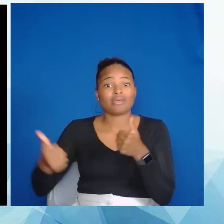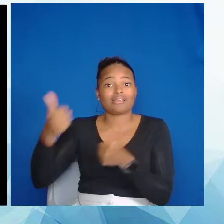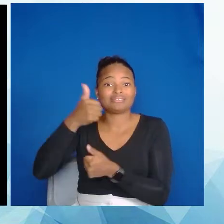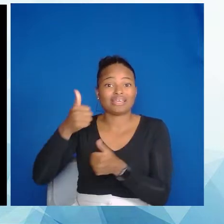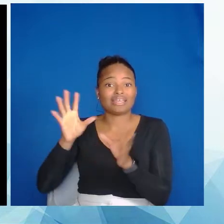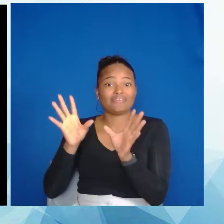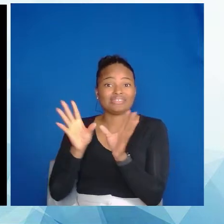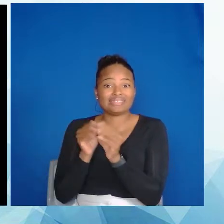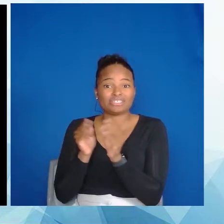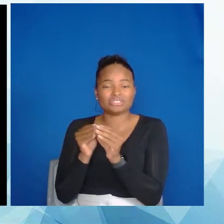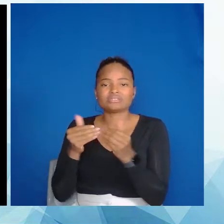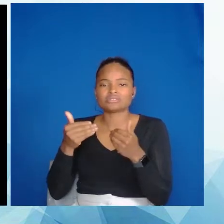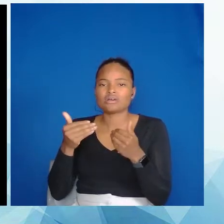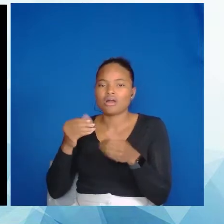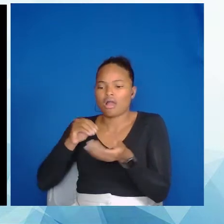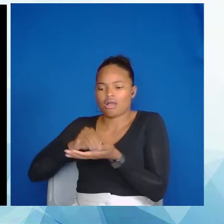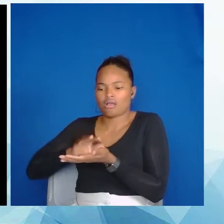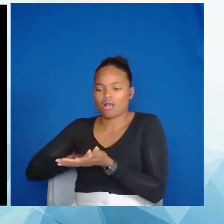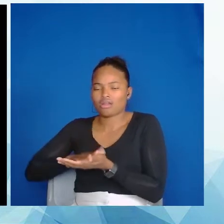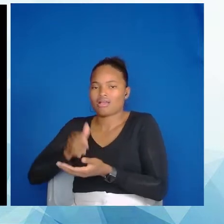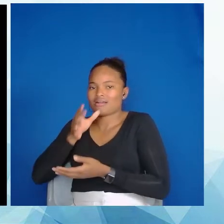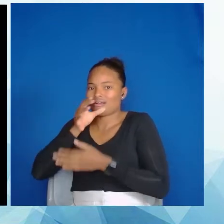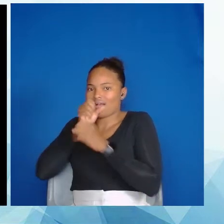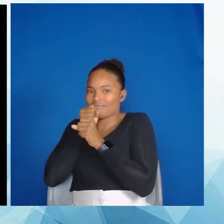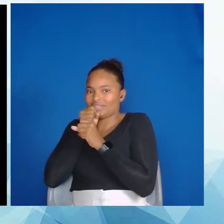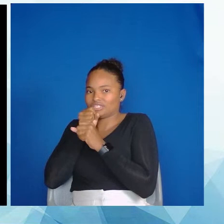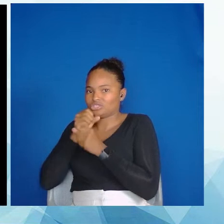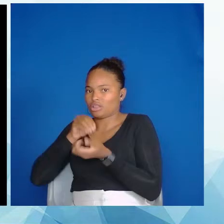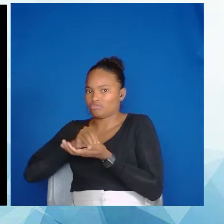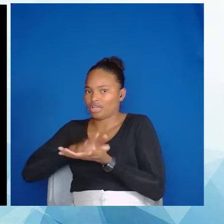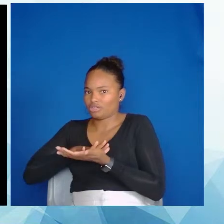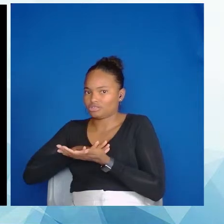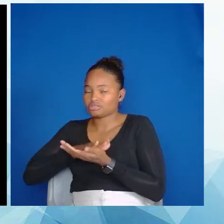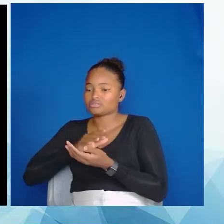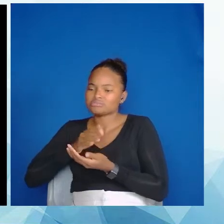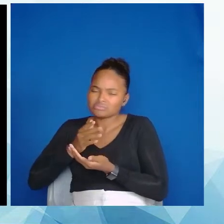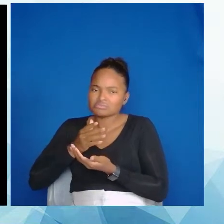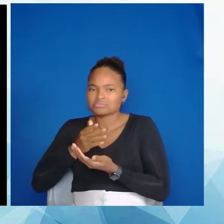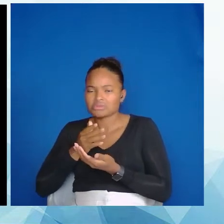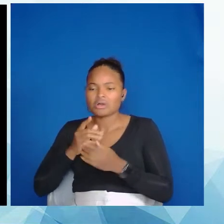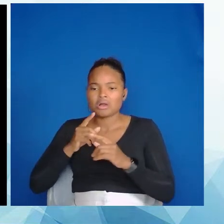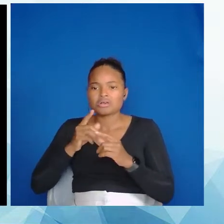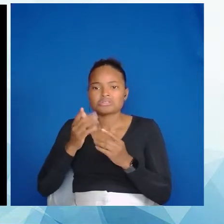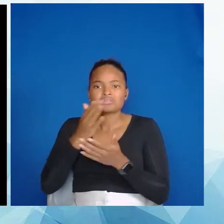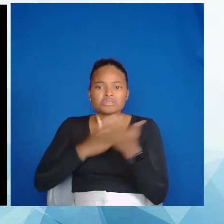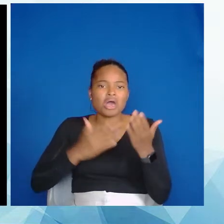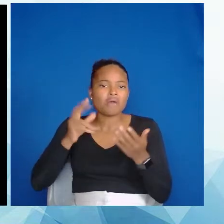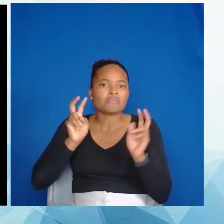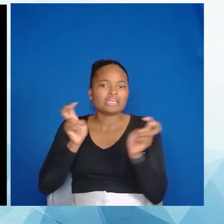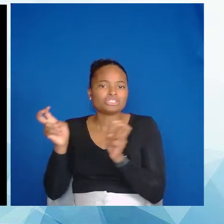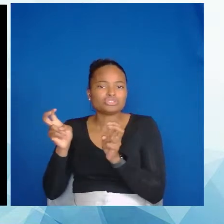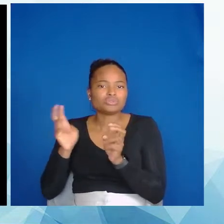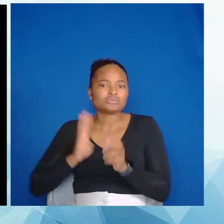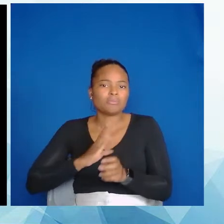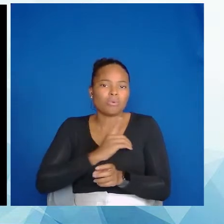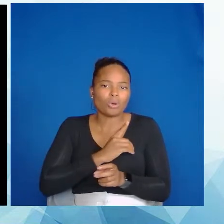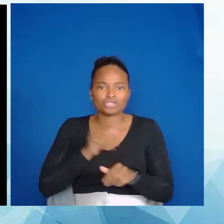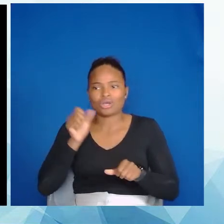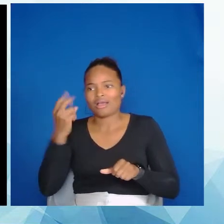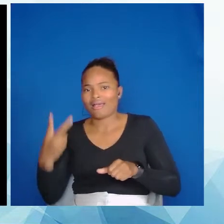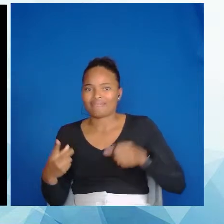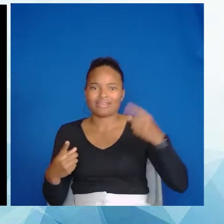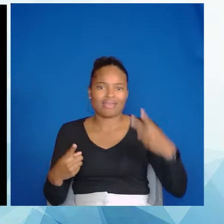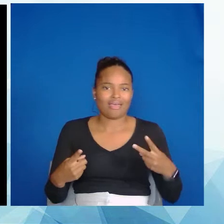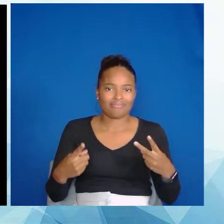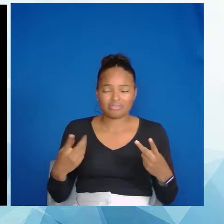confidential records where I don't think it's much of an issue, but there are other issues where boards do split on whether or not they want to go to